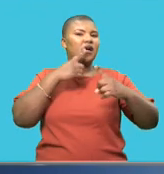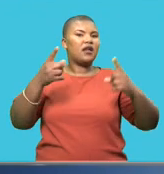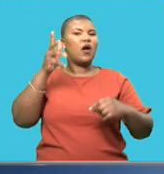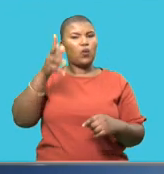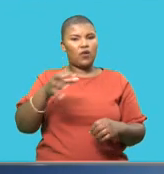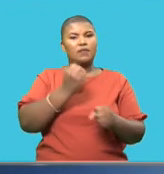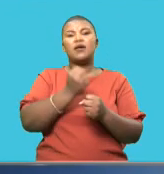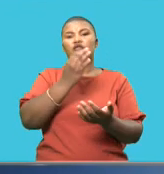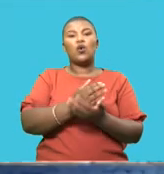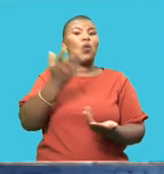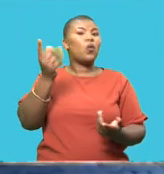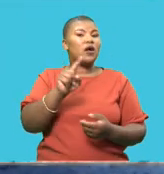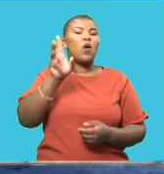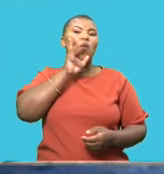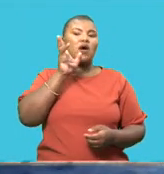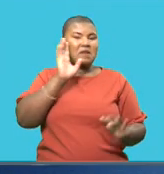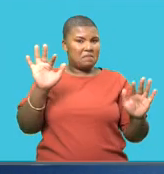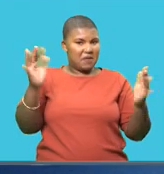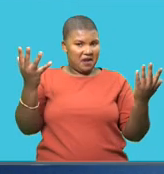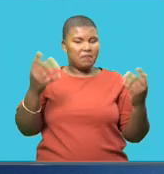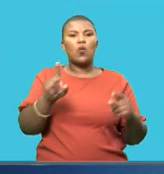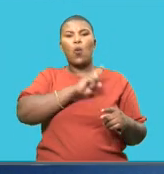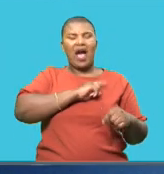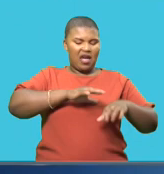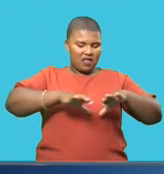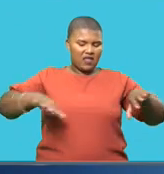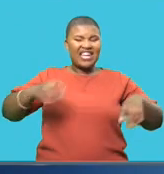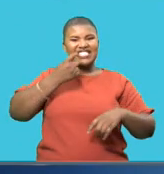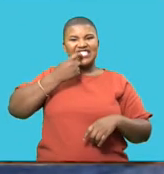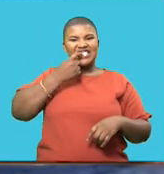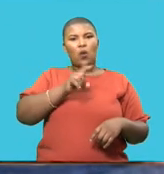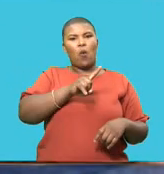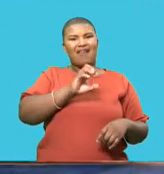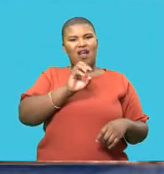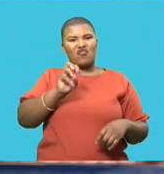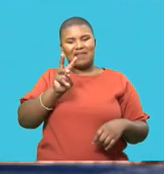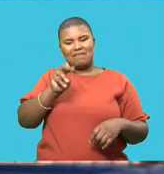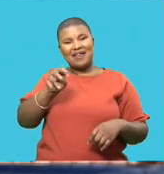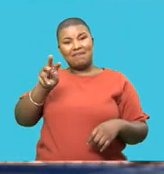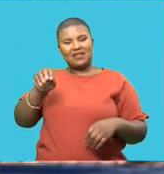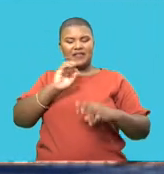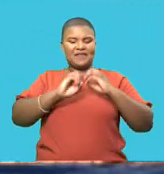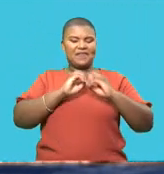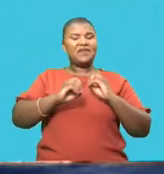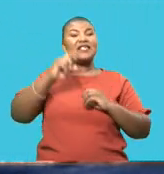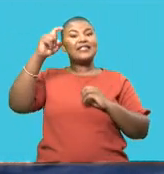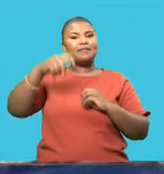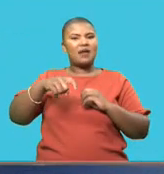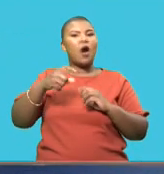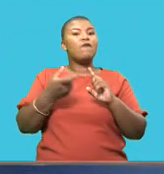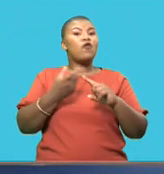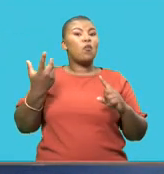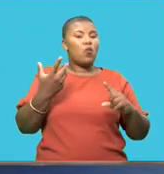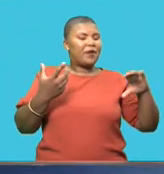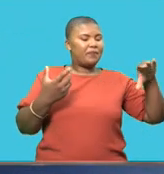tshitiso phepelo ya metsi e hlolwa ke hulukiswa ha peipi ya dimilimitara tse magolo a supileng e fepelang metsi go